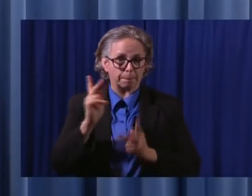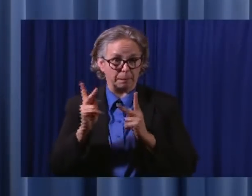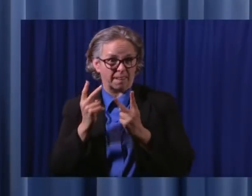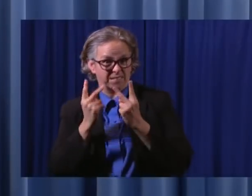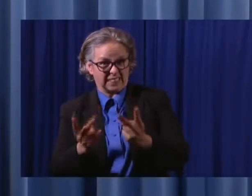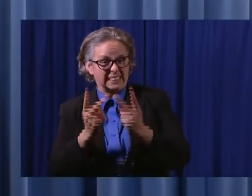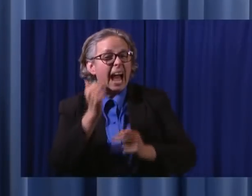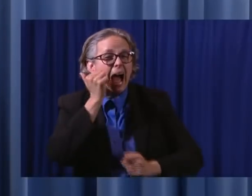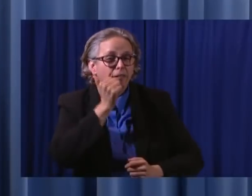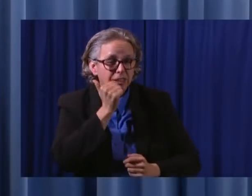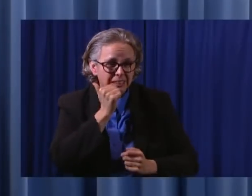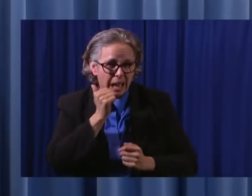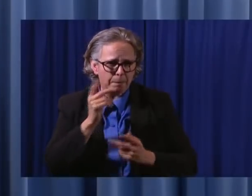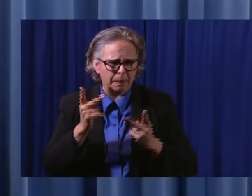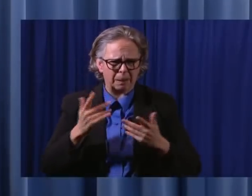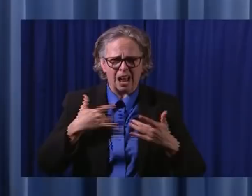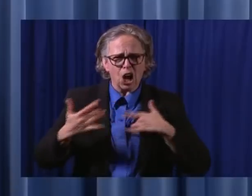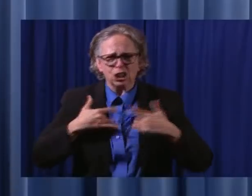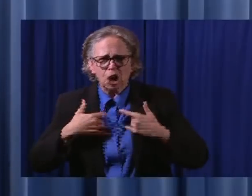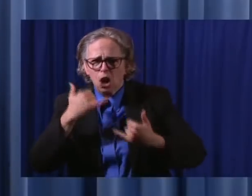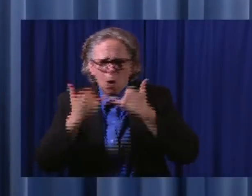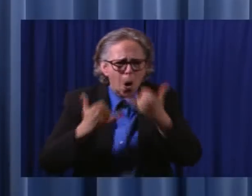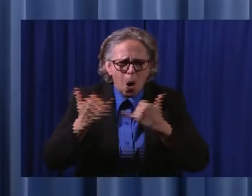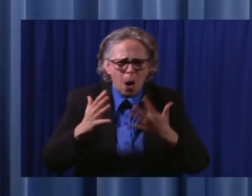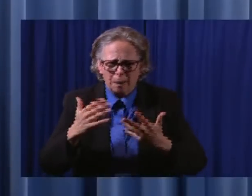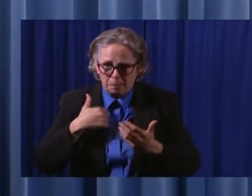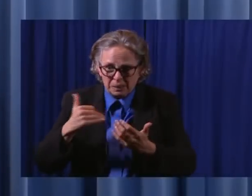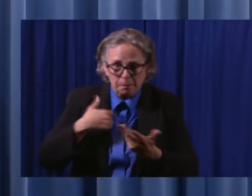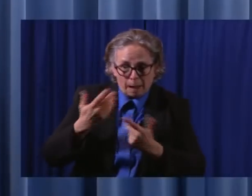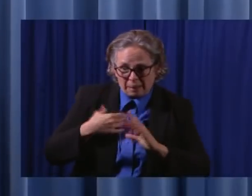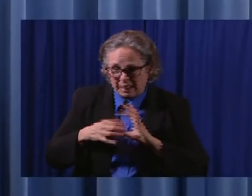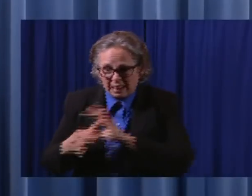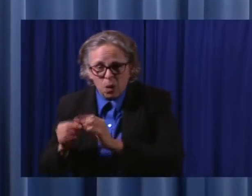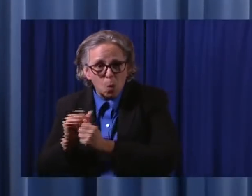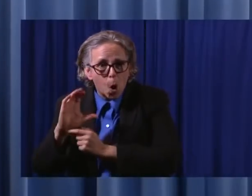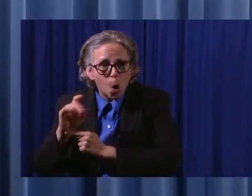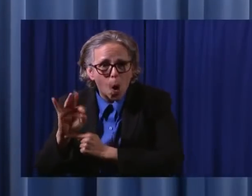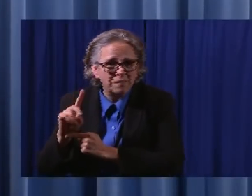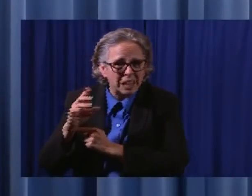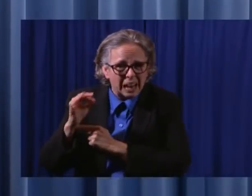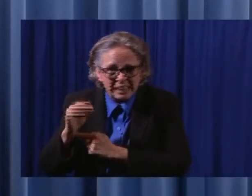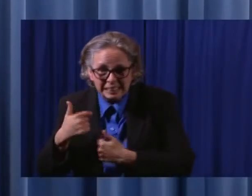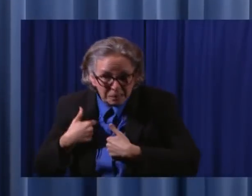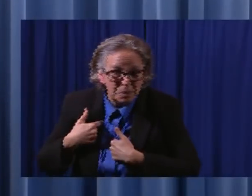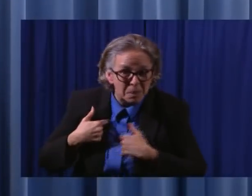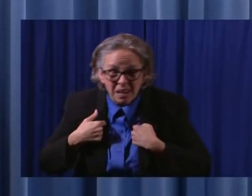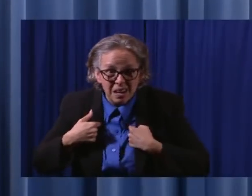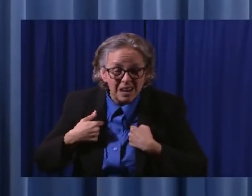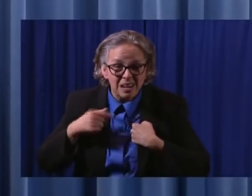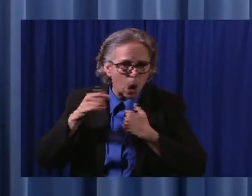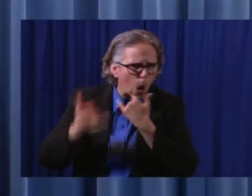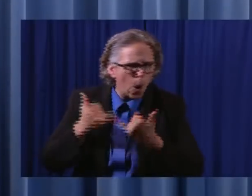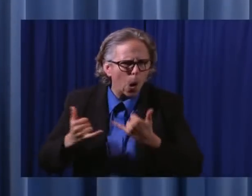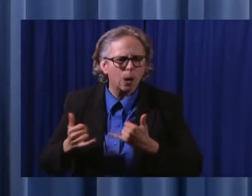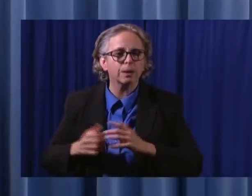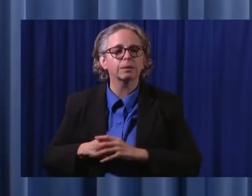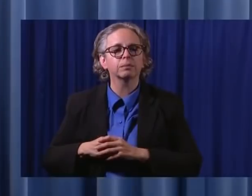For the hospitals in our West Central region, the region that Dayton is in, the number of COVID-positive patients in standard hospital